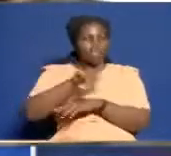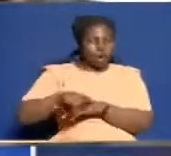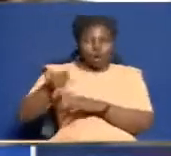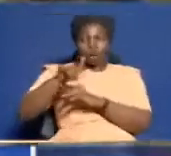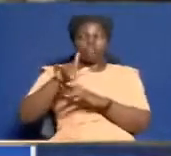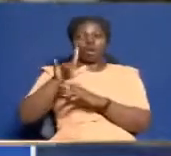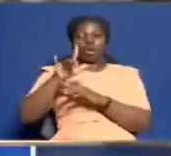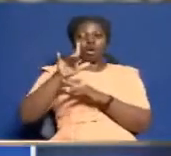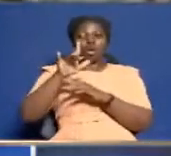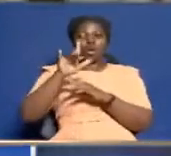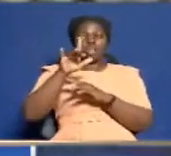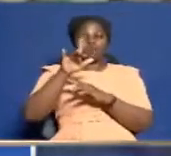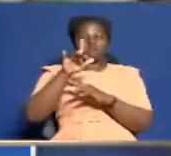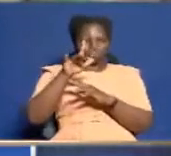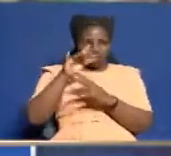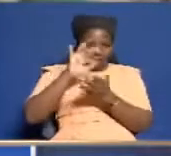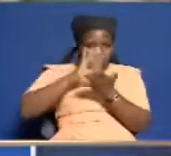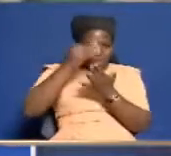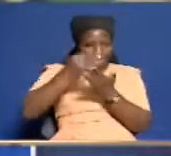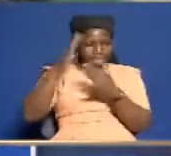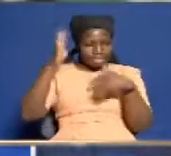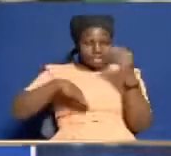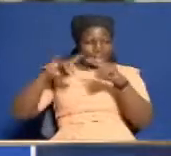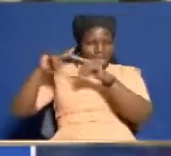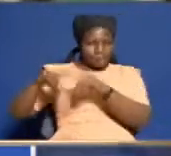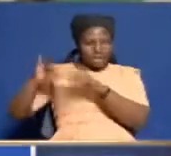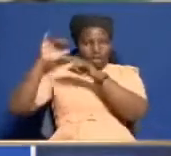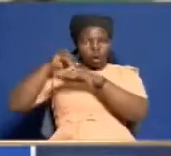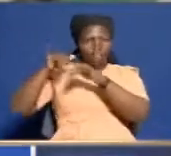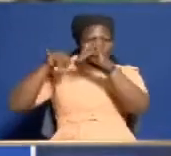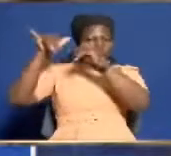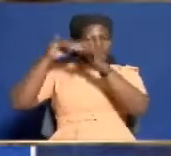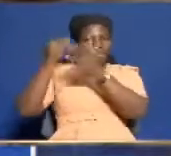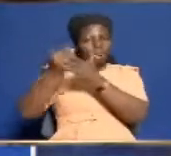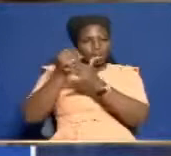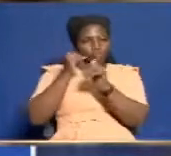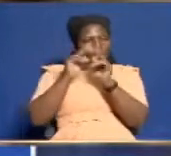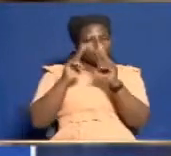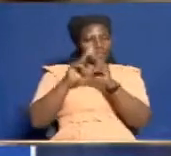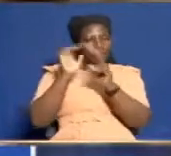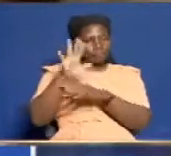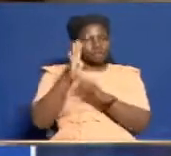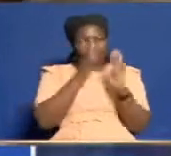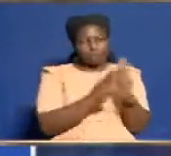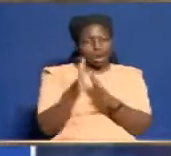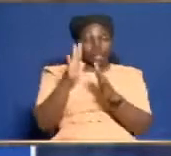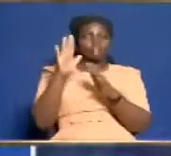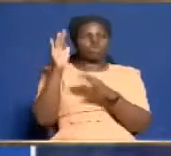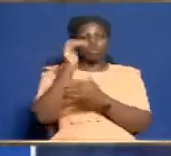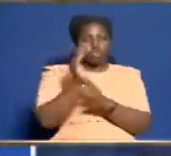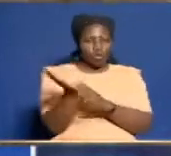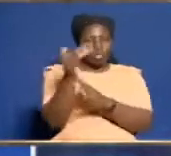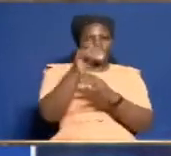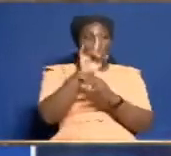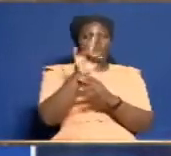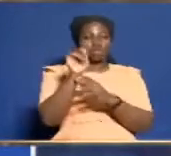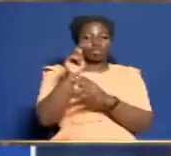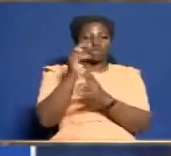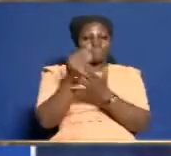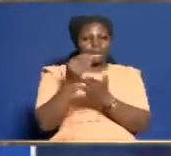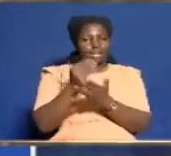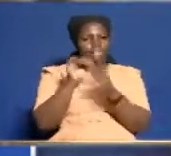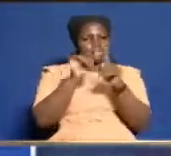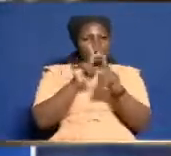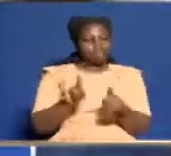on foreign aid, which was becoming expensive. Uganda plans to raise about 1 trillion Kenyan shillings as domestic revenue and plans to